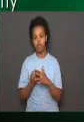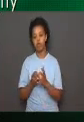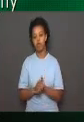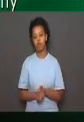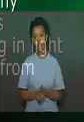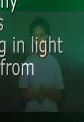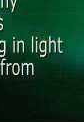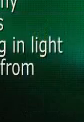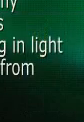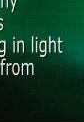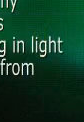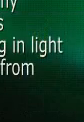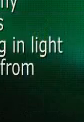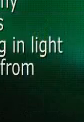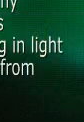Begin.